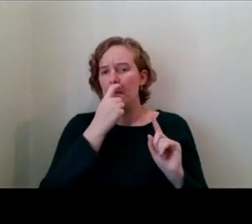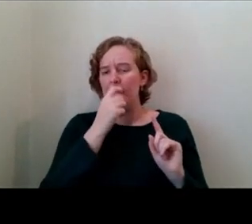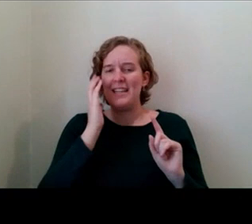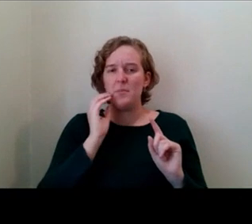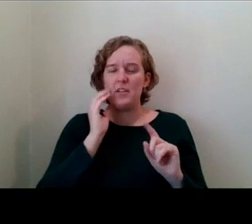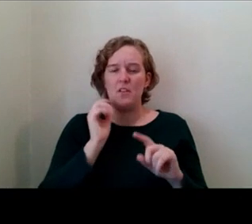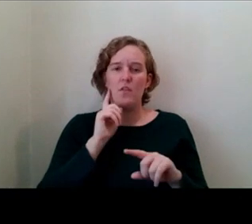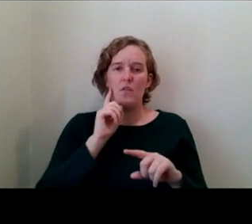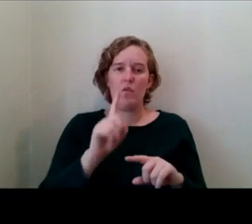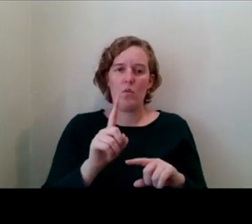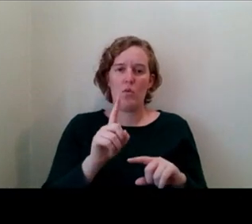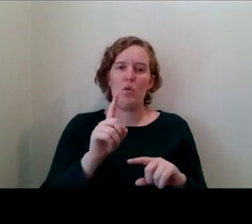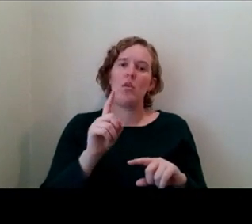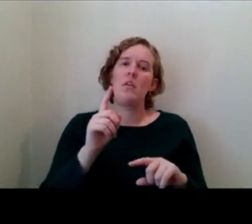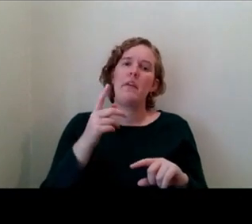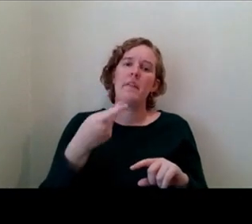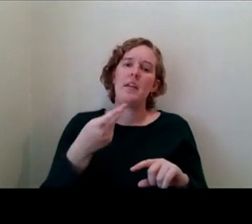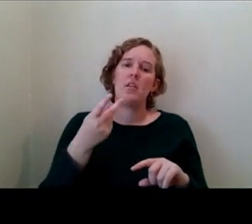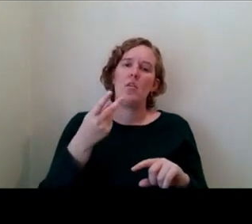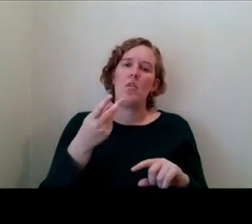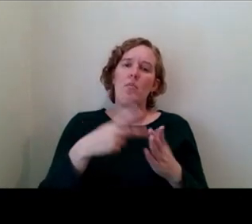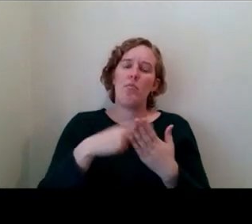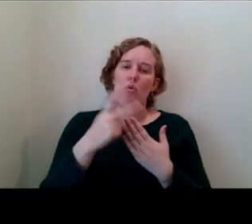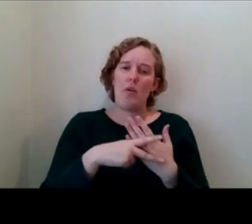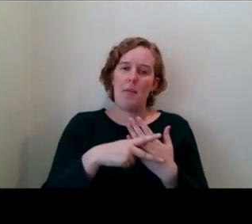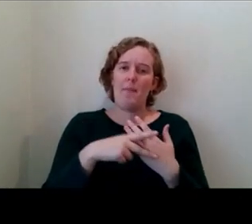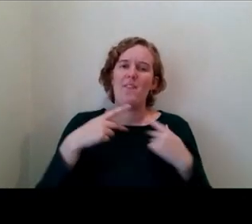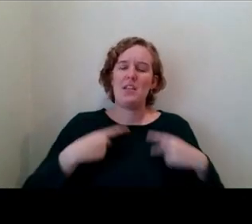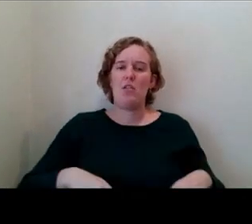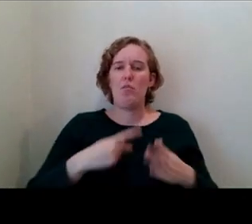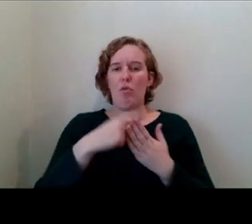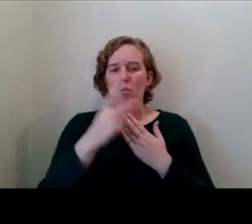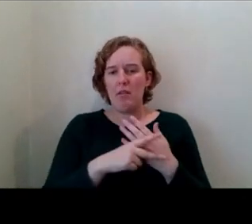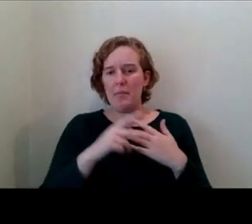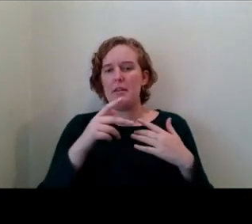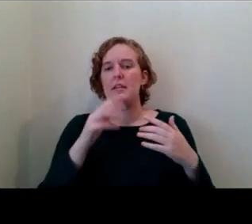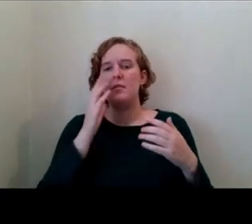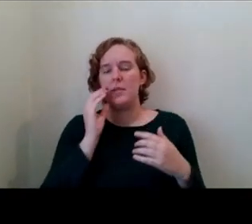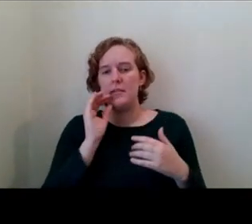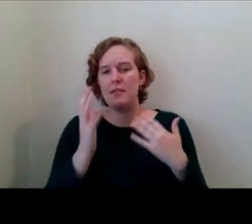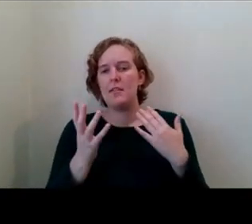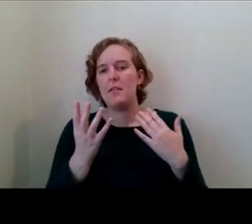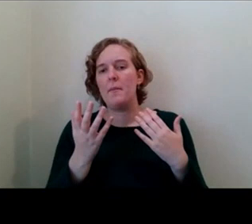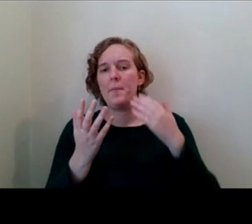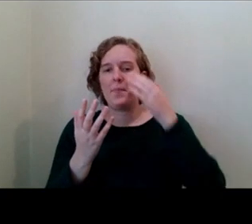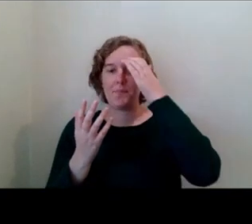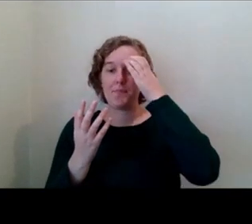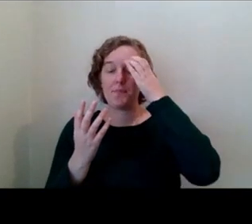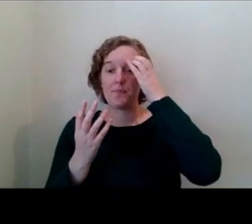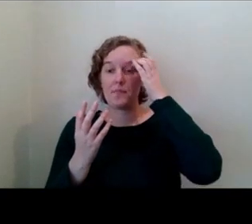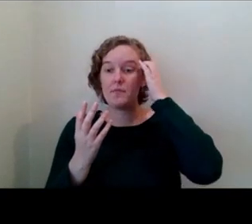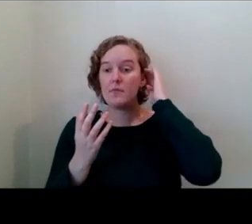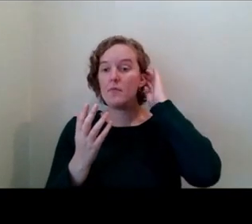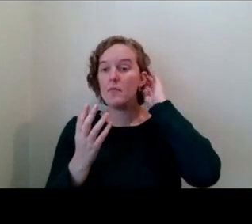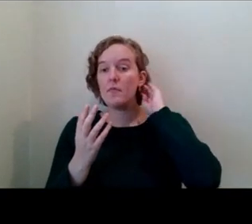programming experience that Cecily and others worked on with the other Microsoft research project, Code Jumper.